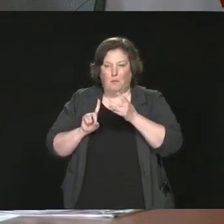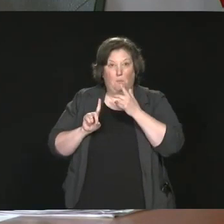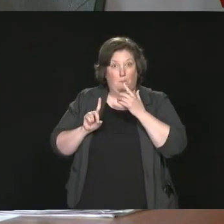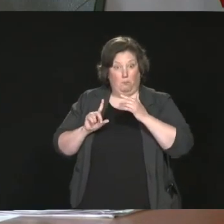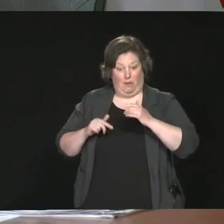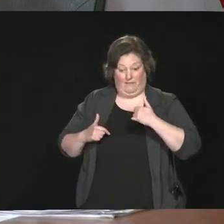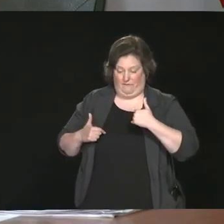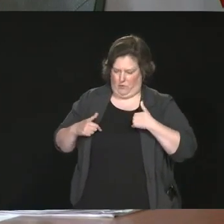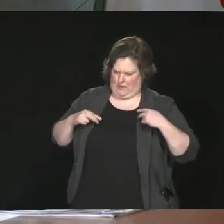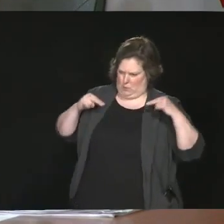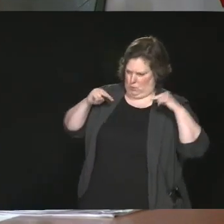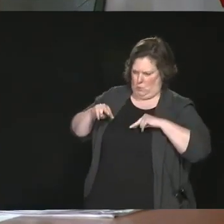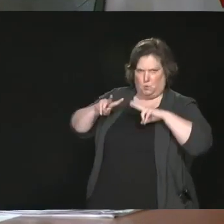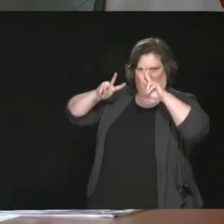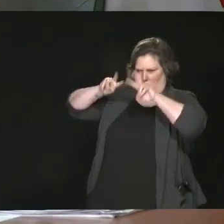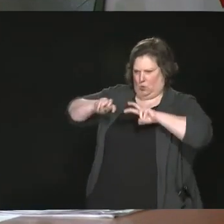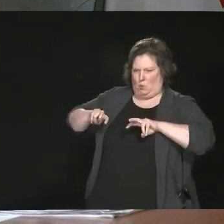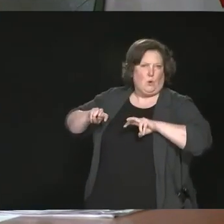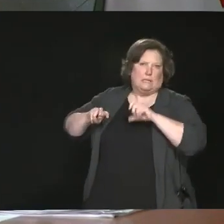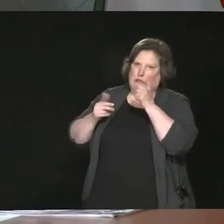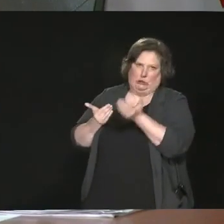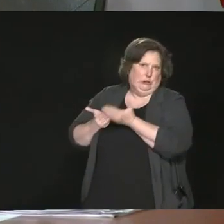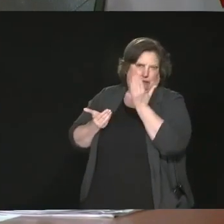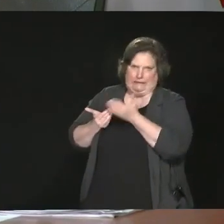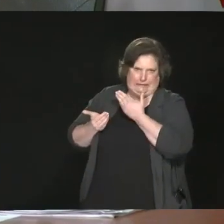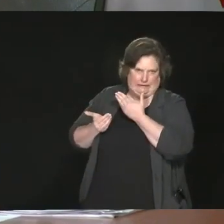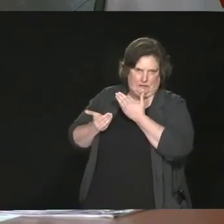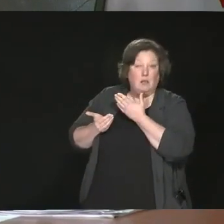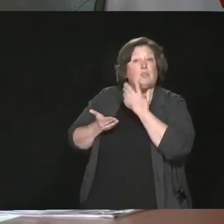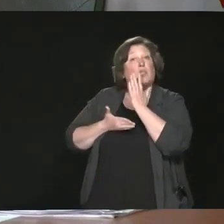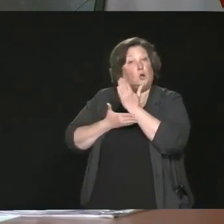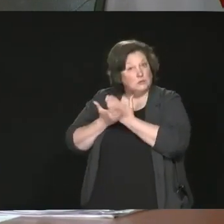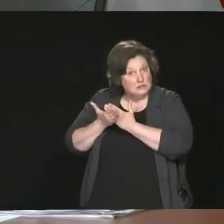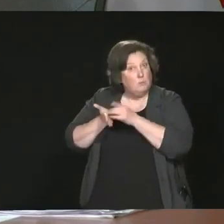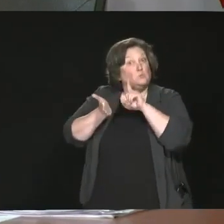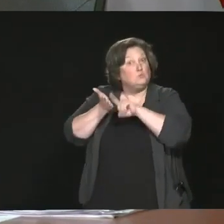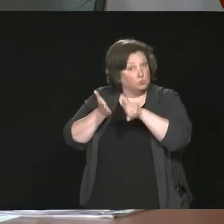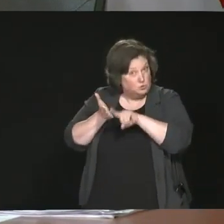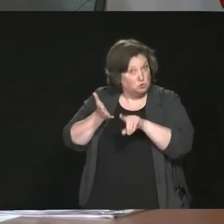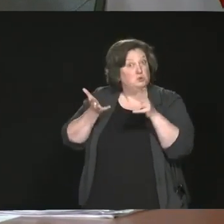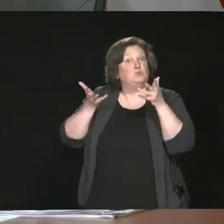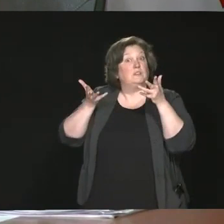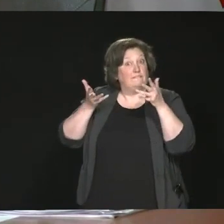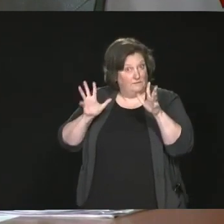But there are studies that have shown that